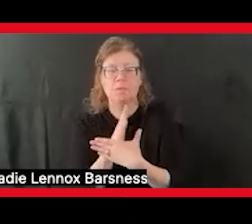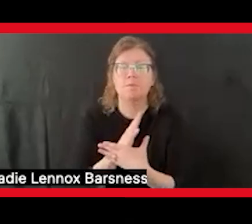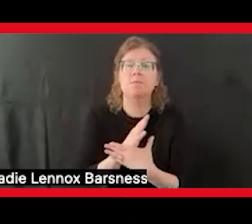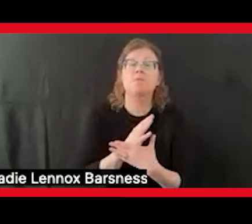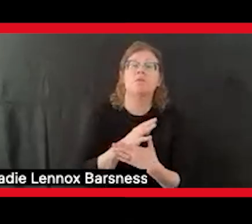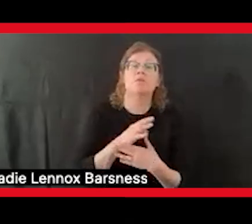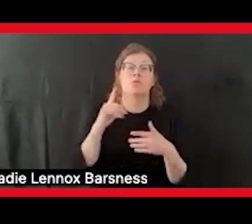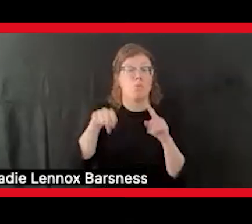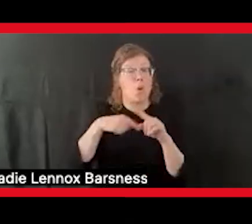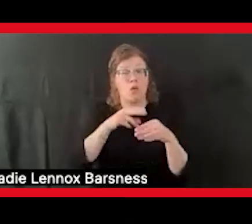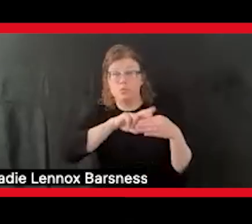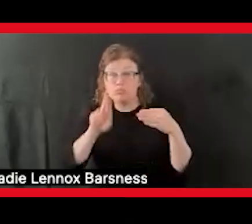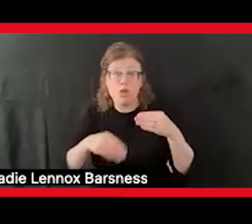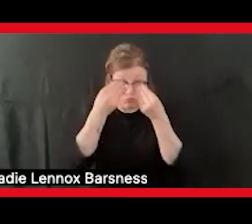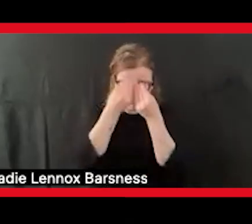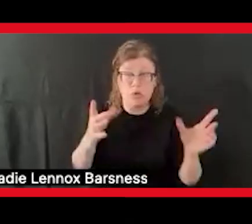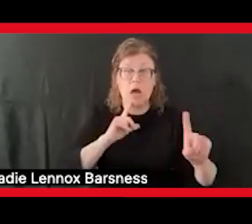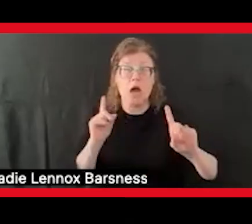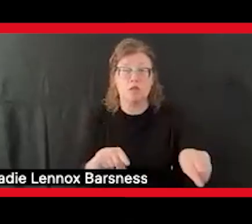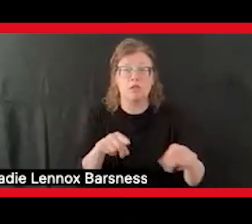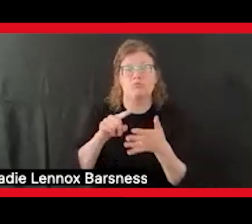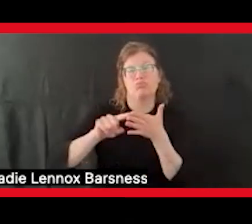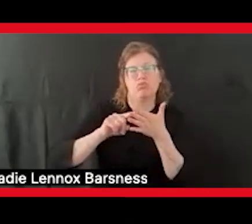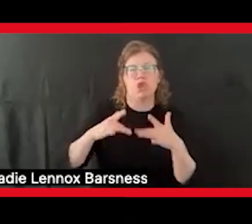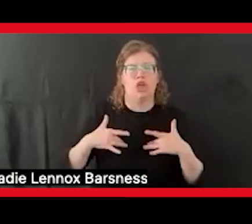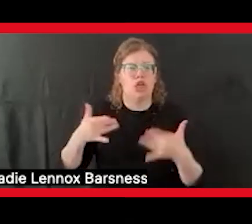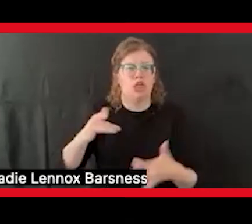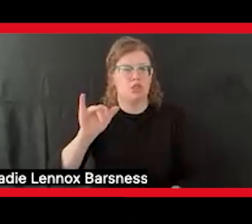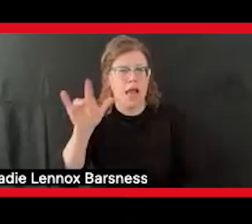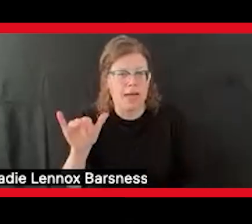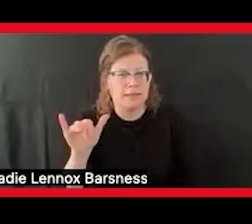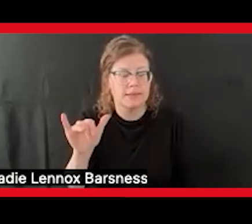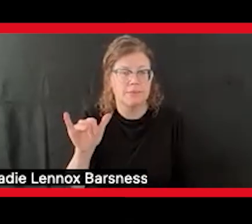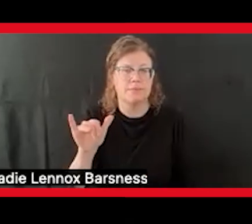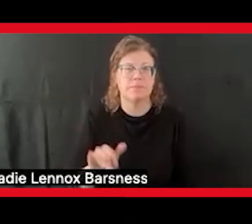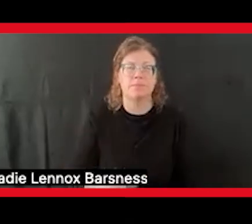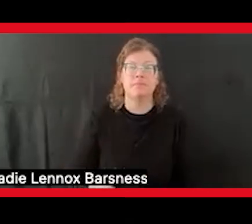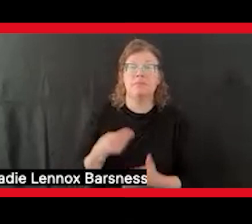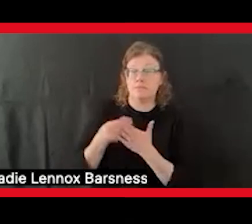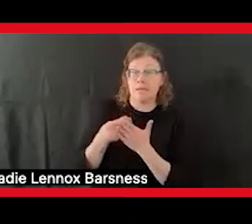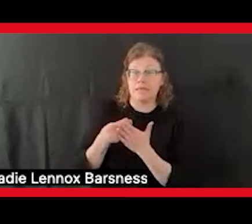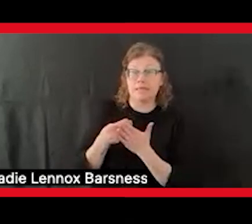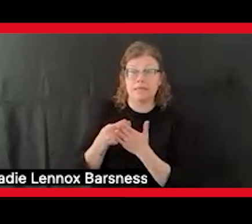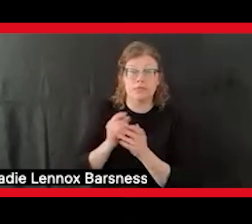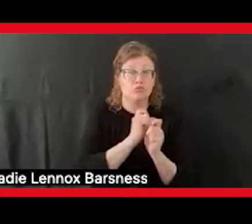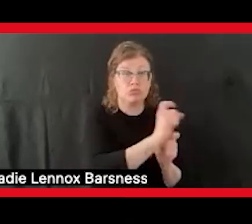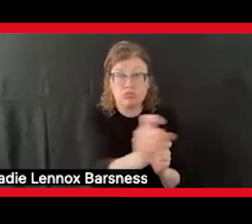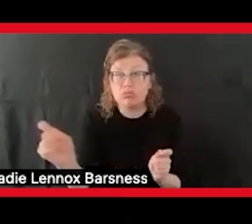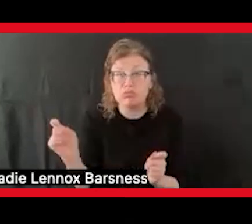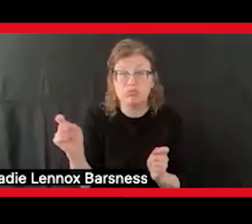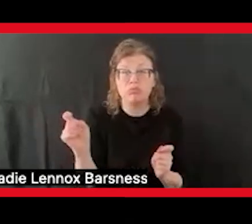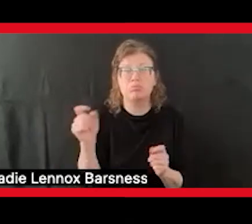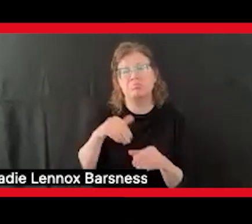and August, depending on when investment agreements are signed and returned. During this period, your